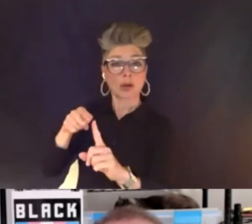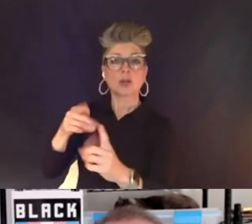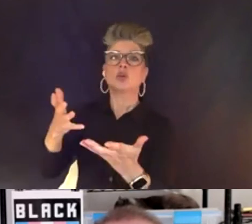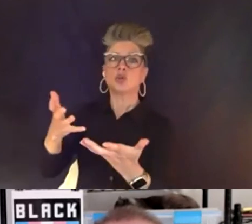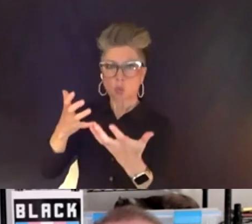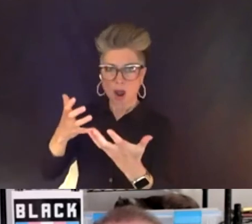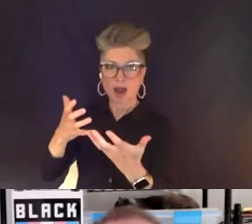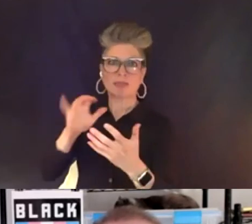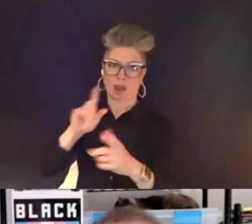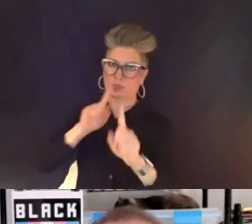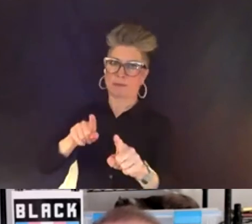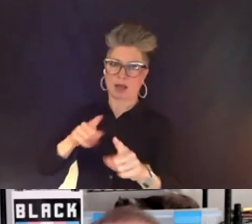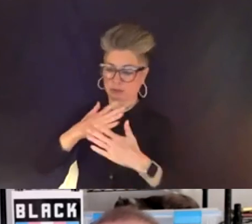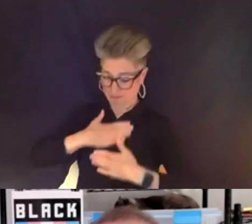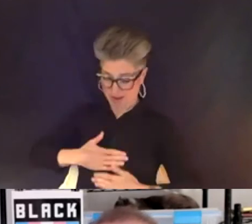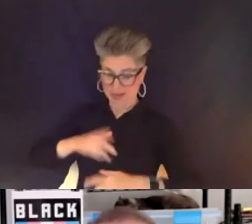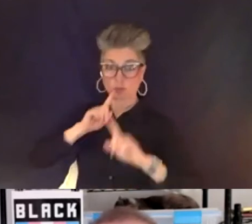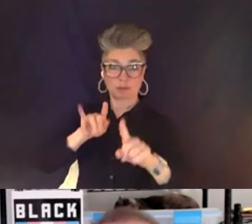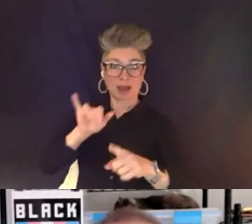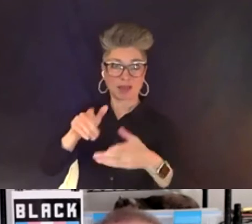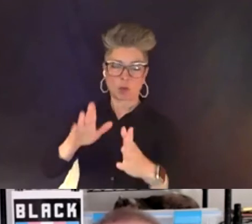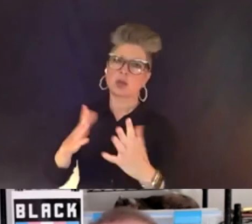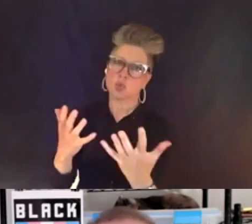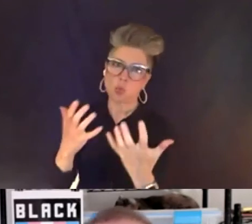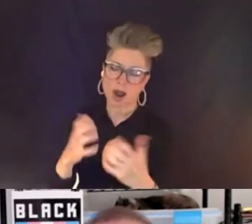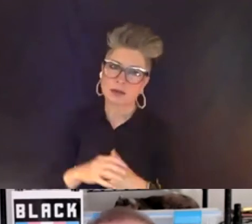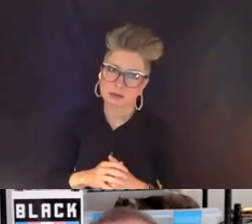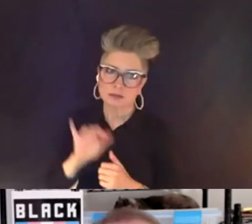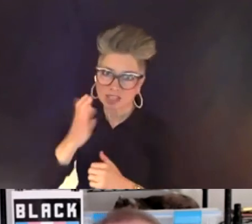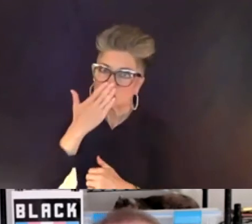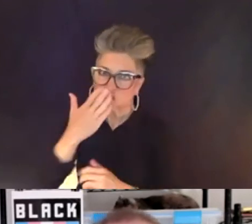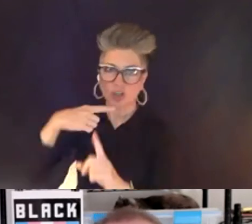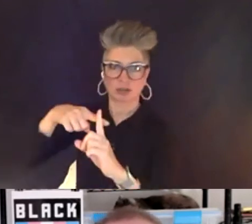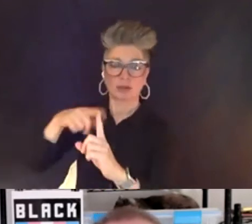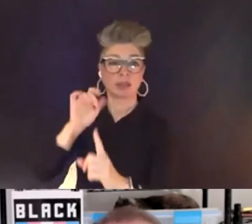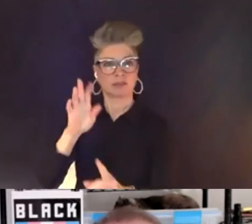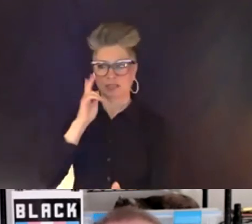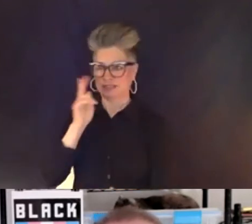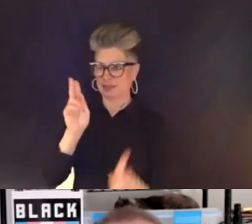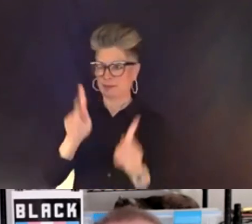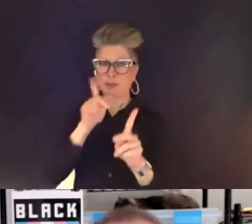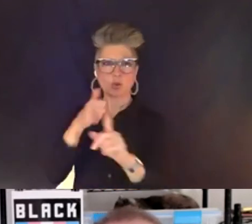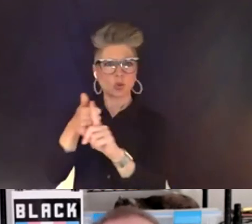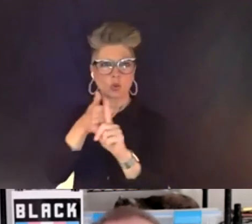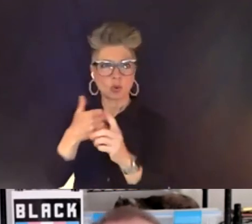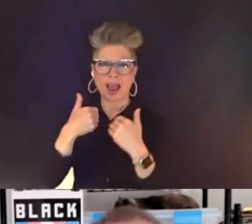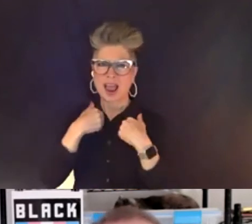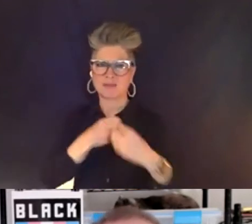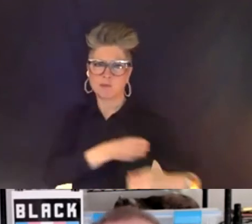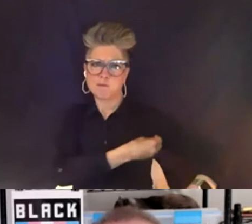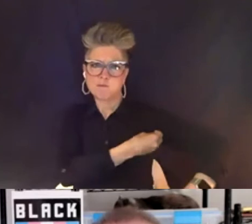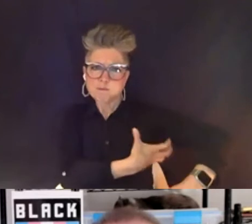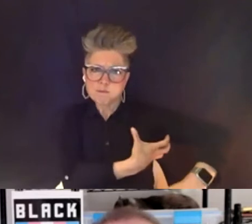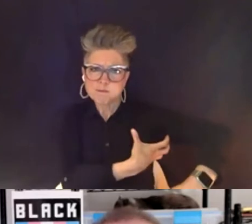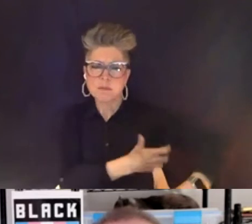antibody response. That's what you want. When I've seen people that have like a huge swelling in their armpit or they're